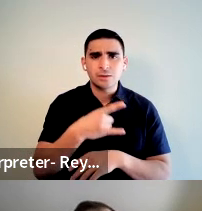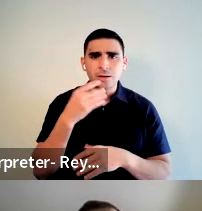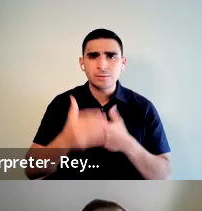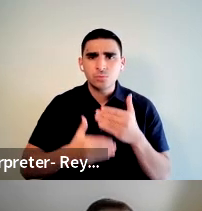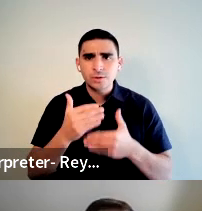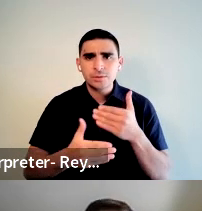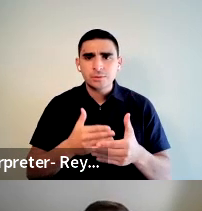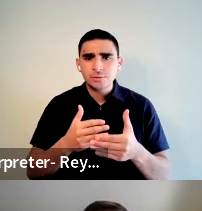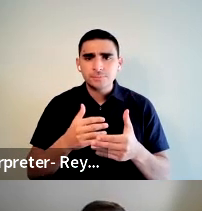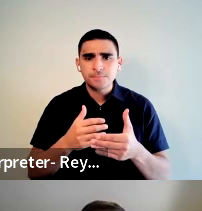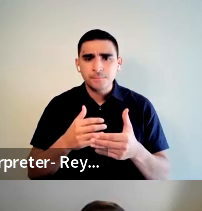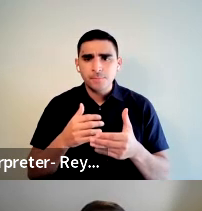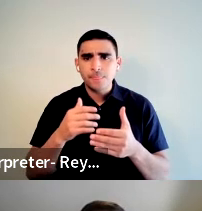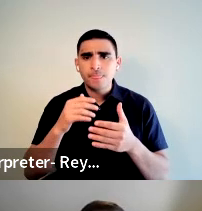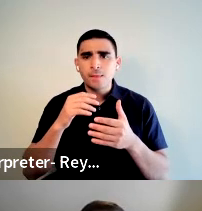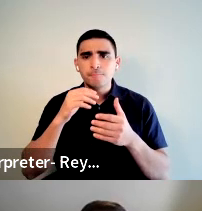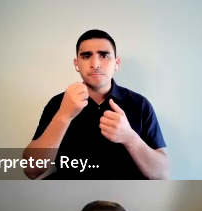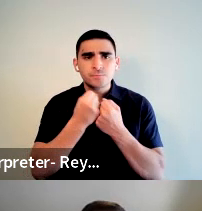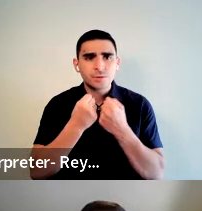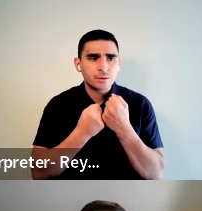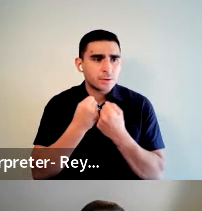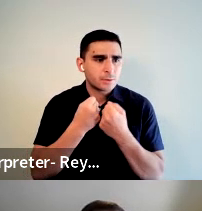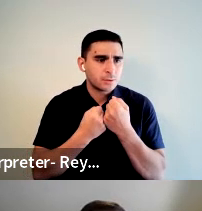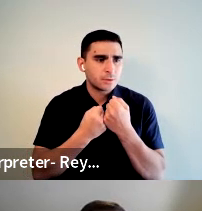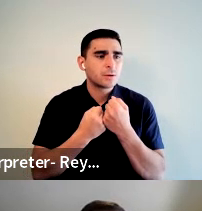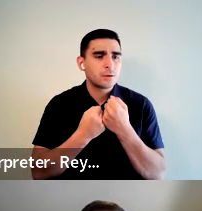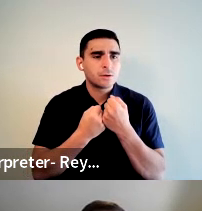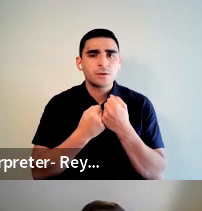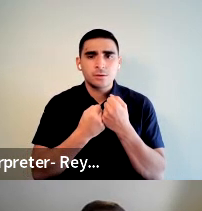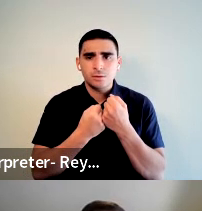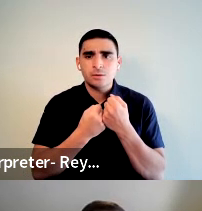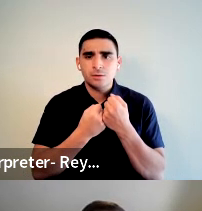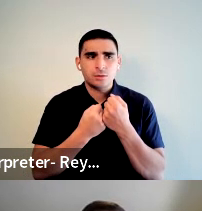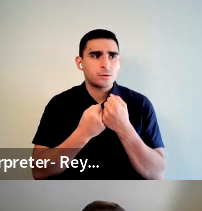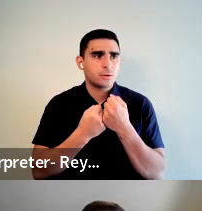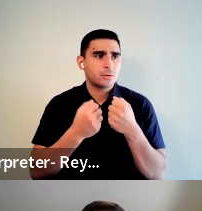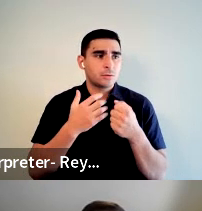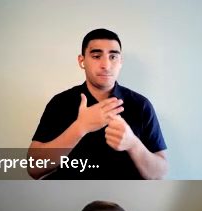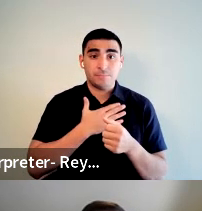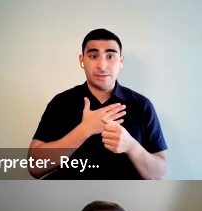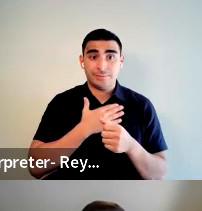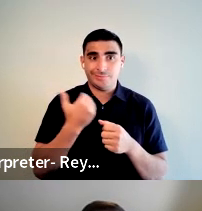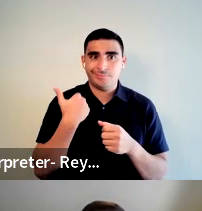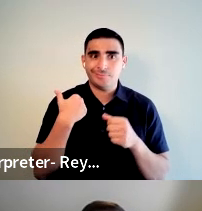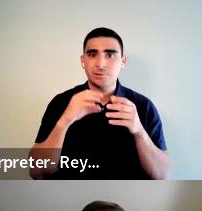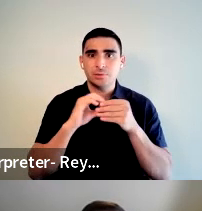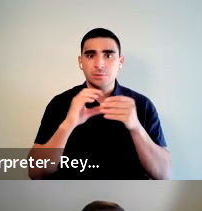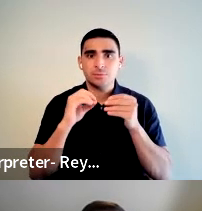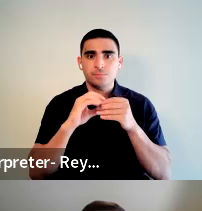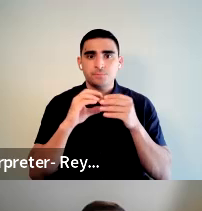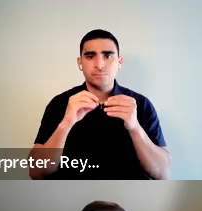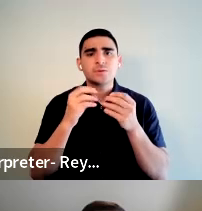cross-sector, collaboration. Given, again, and to my opening comments, I think there are some really